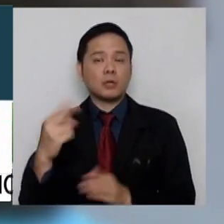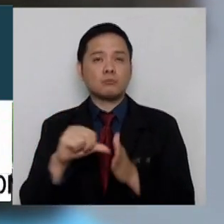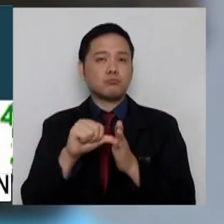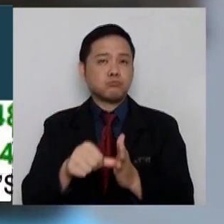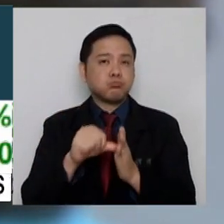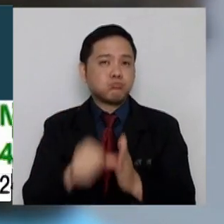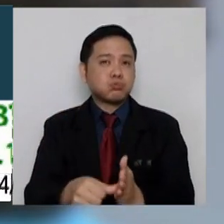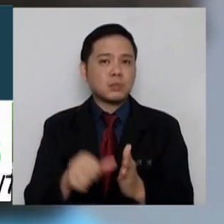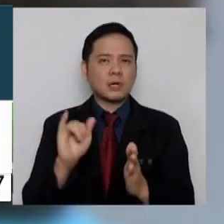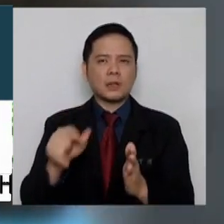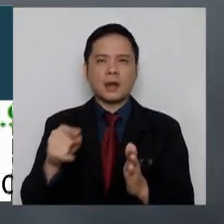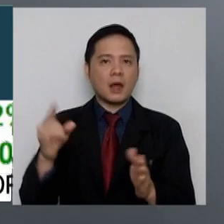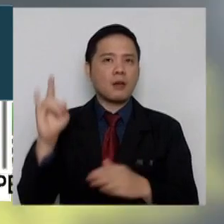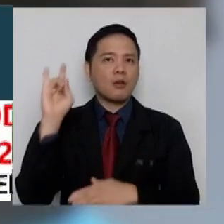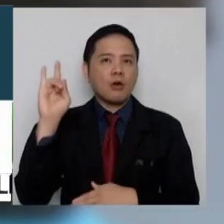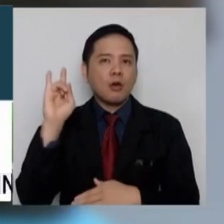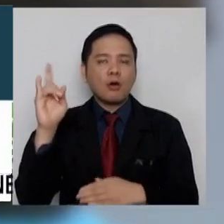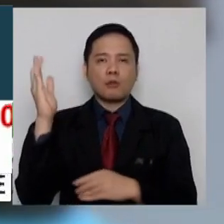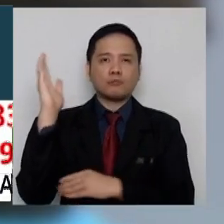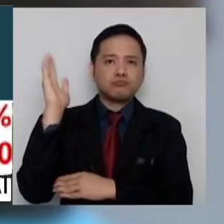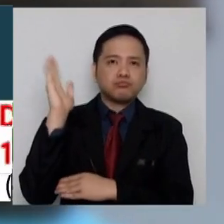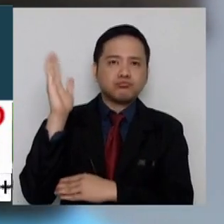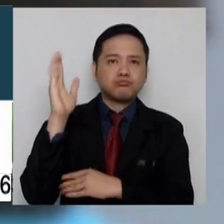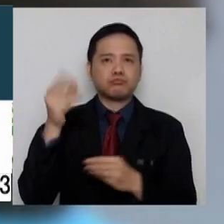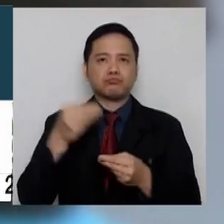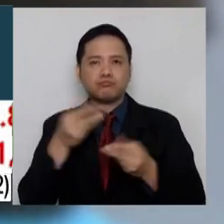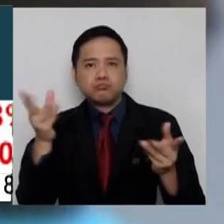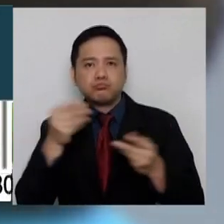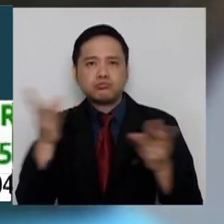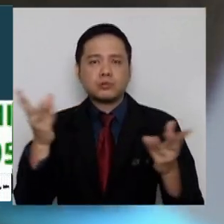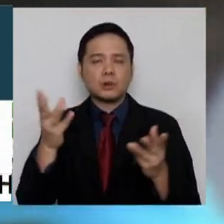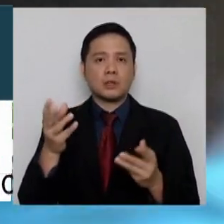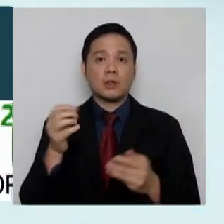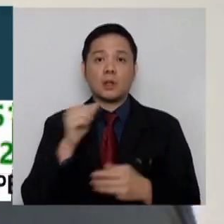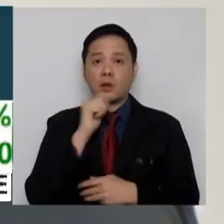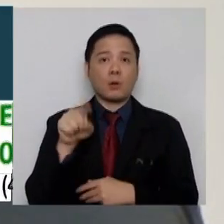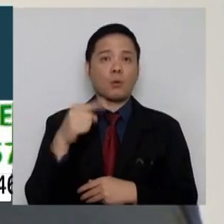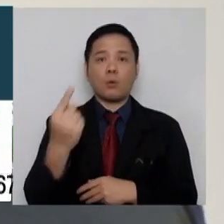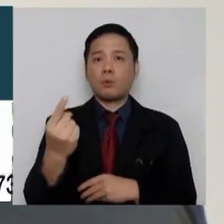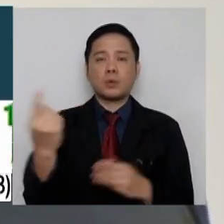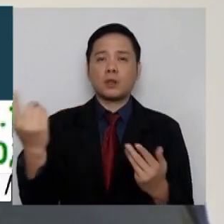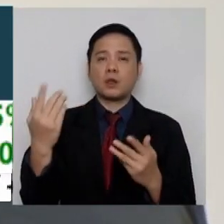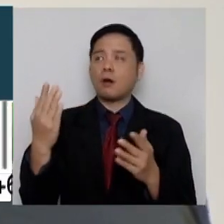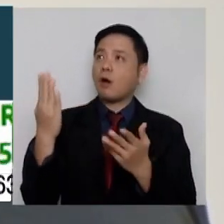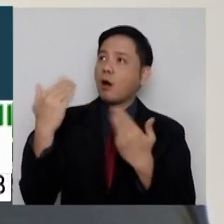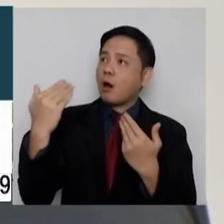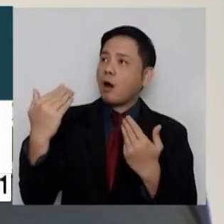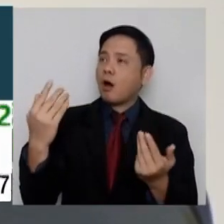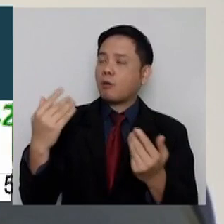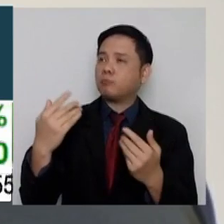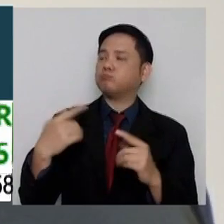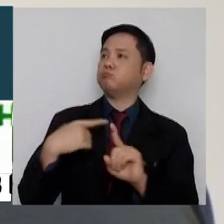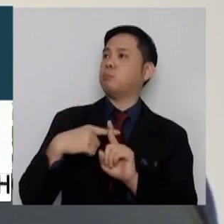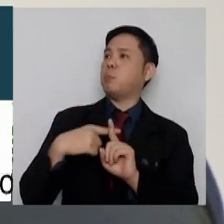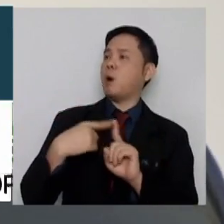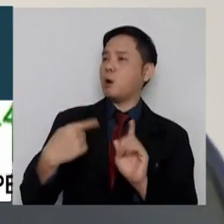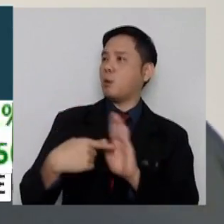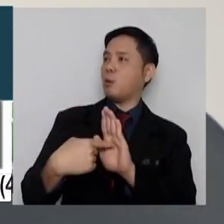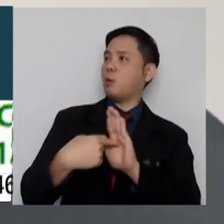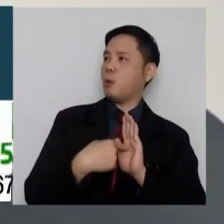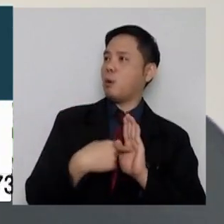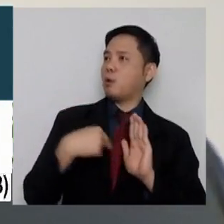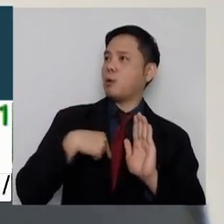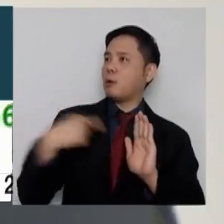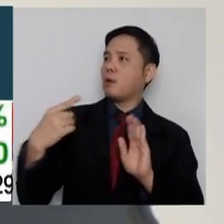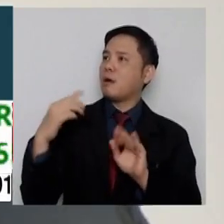conferences to not only impress investors, but to also somehow appease Filipinos that the